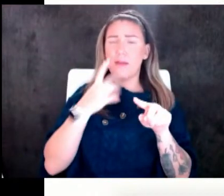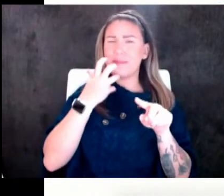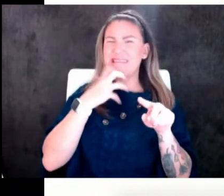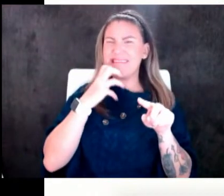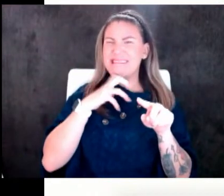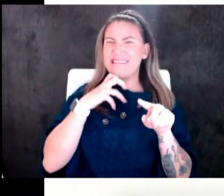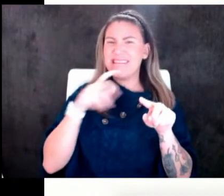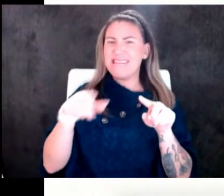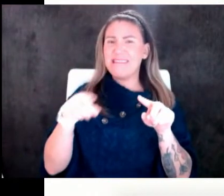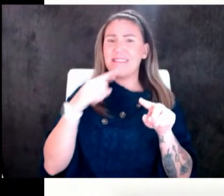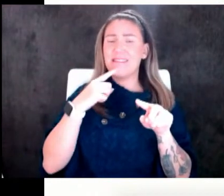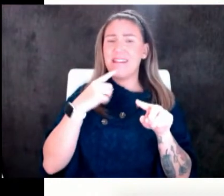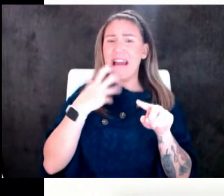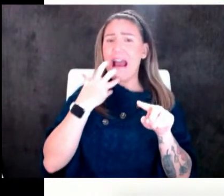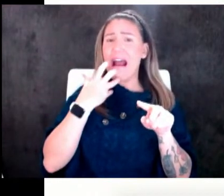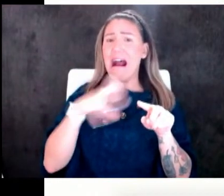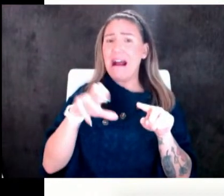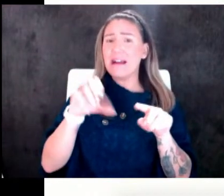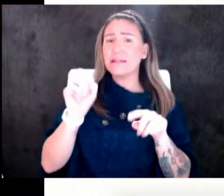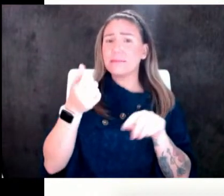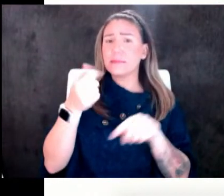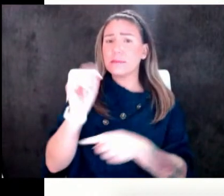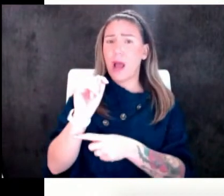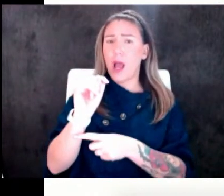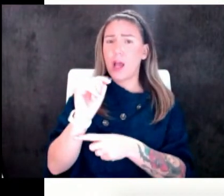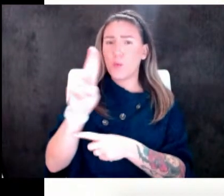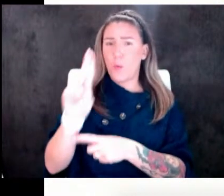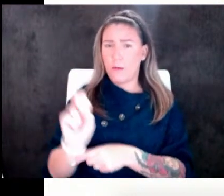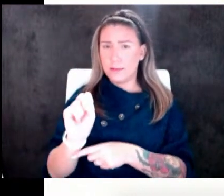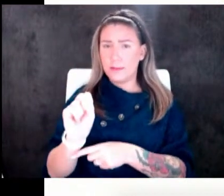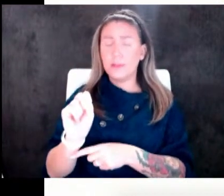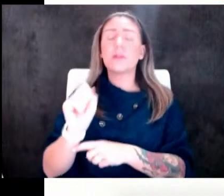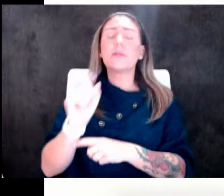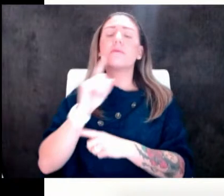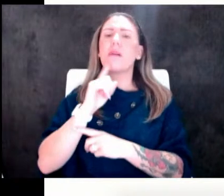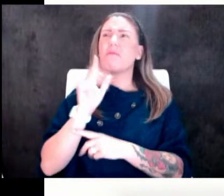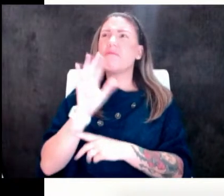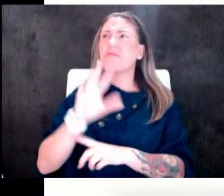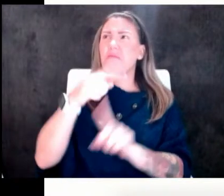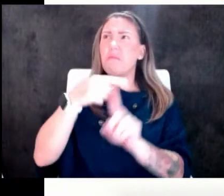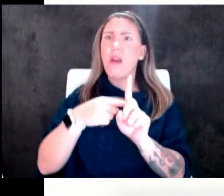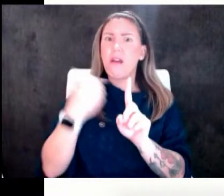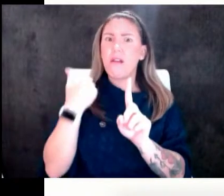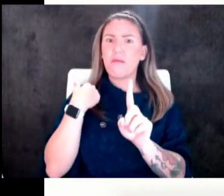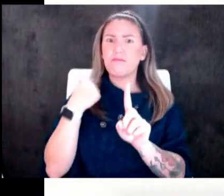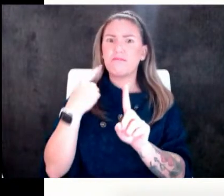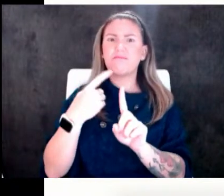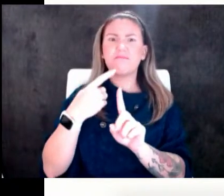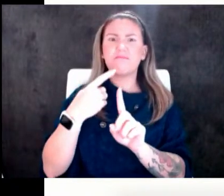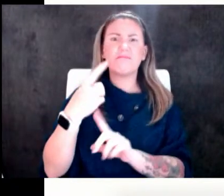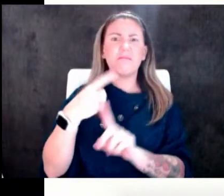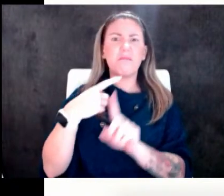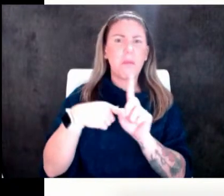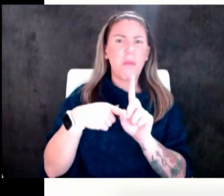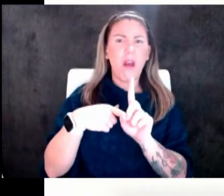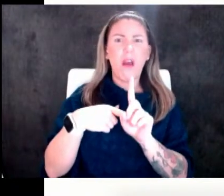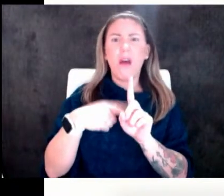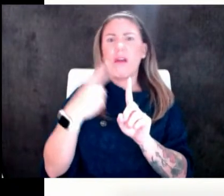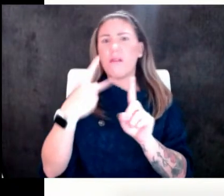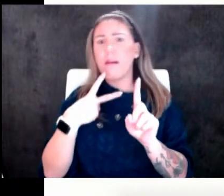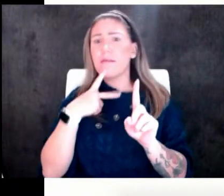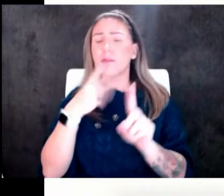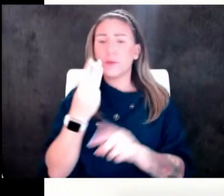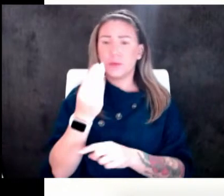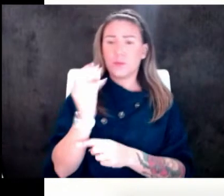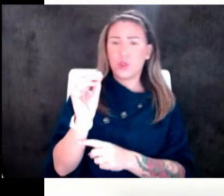are hotspots in the United States. A couple weeks ago, about a month and a half, 2 months ago, we were showing these a lot. And it was Missouri, especially southern Missouri,